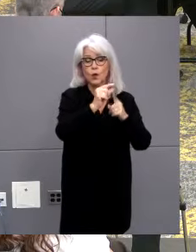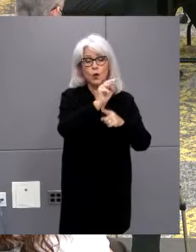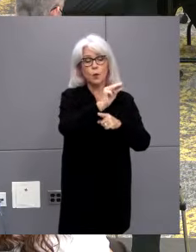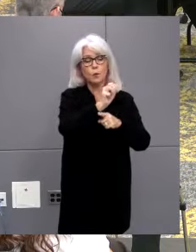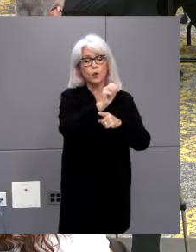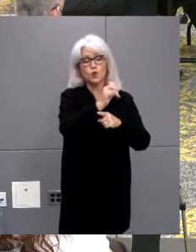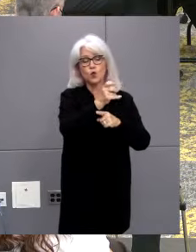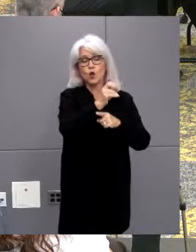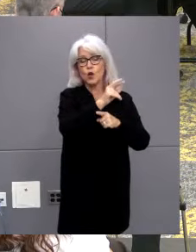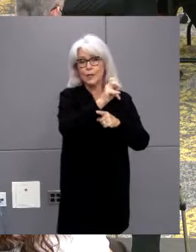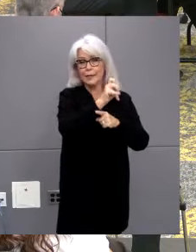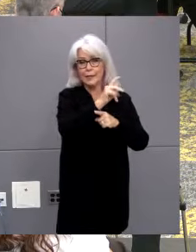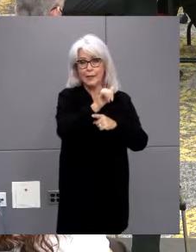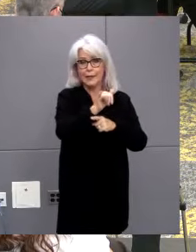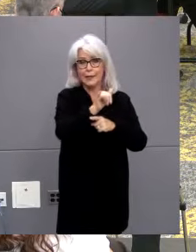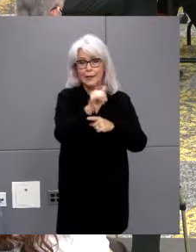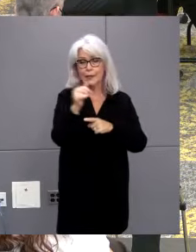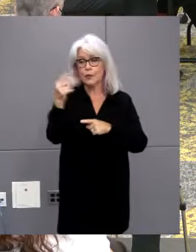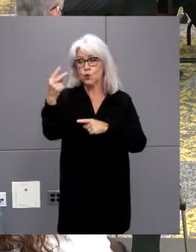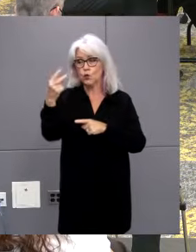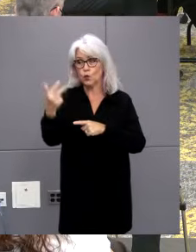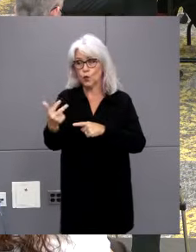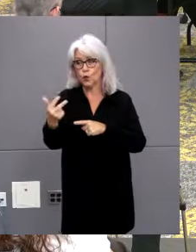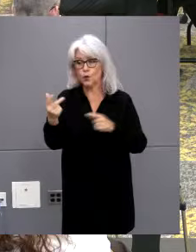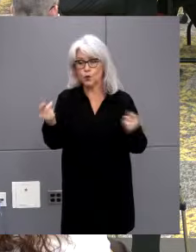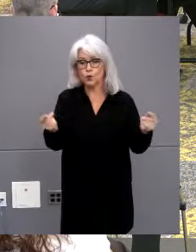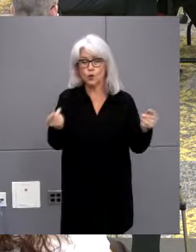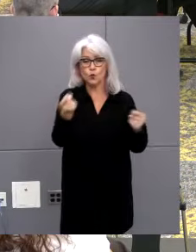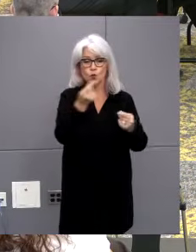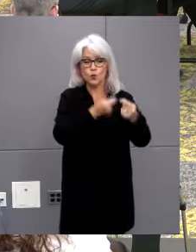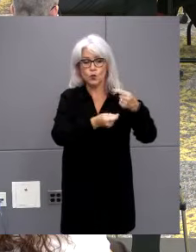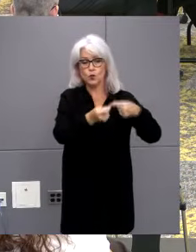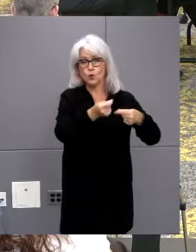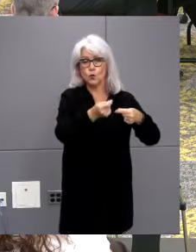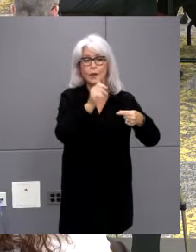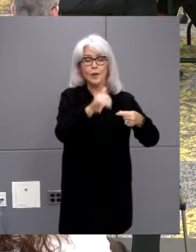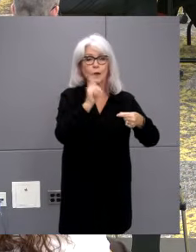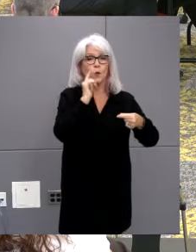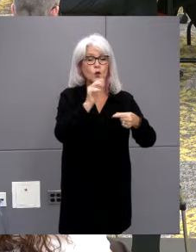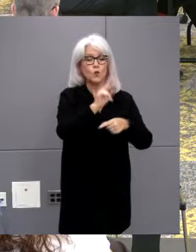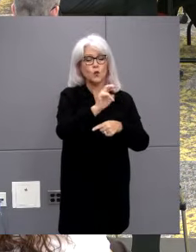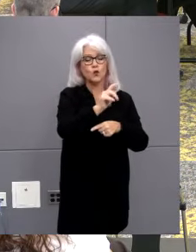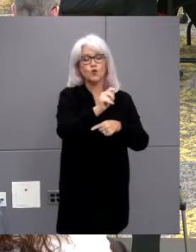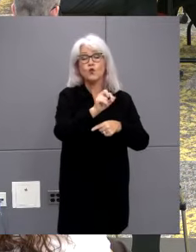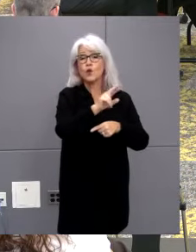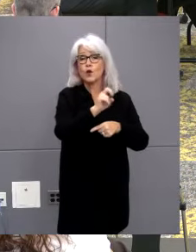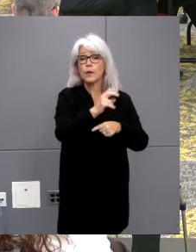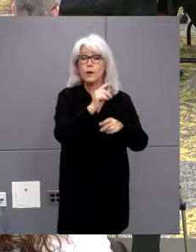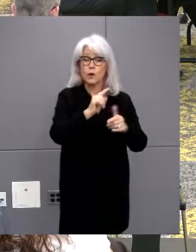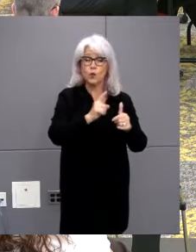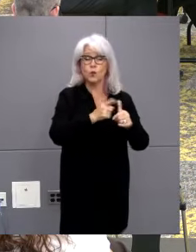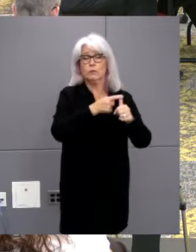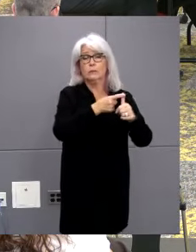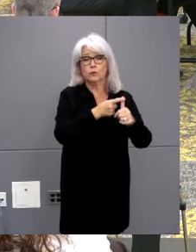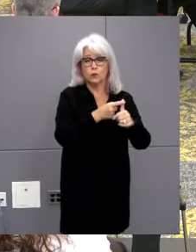majority for 2/3 in the proposed amendment, which would restore the language of